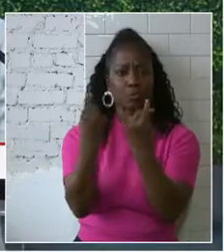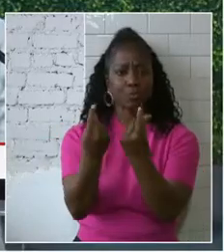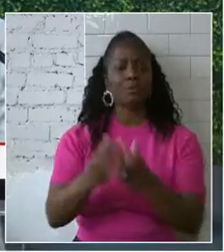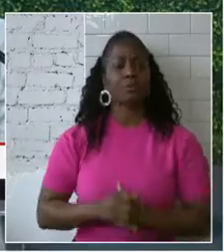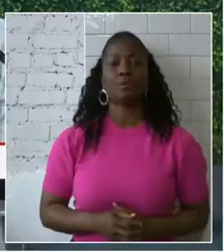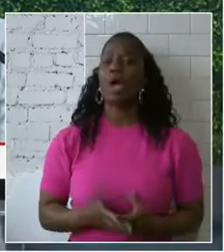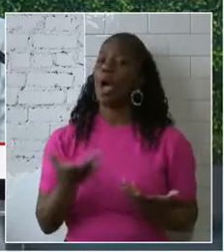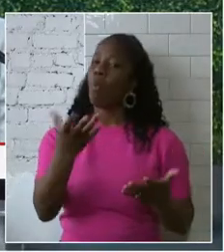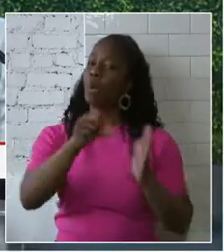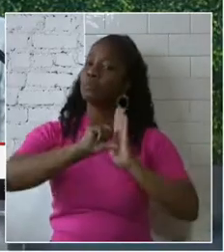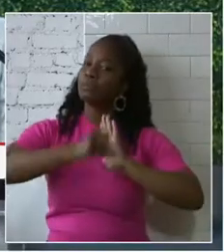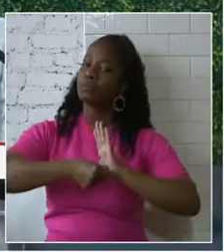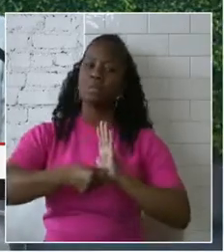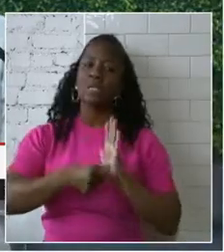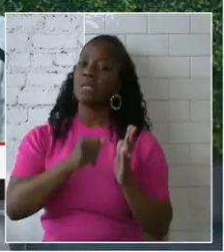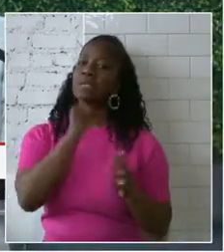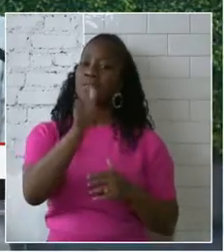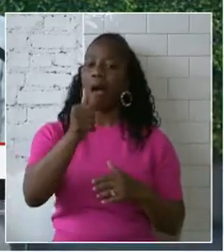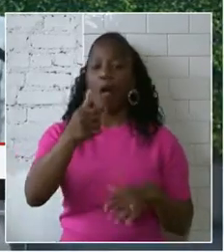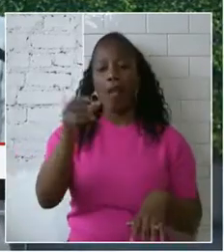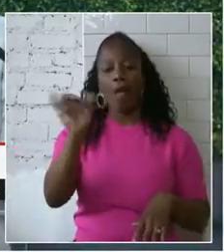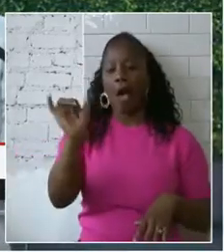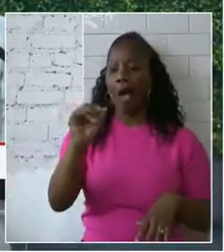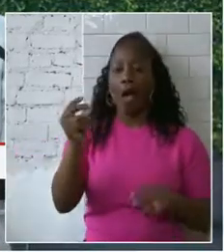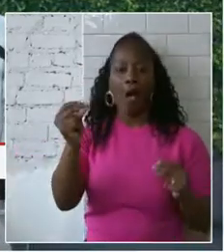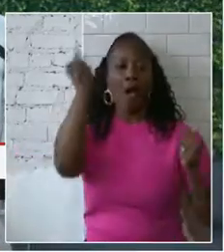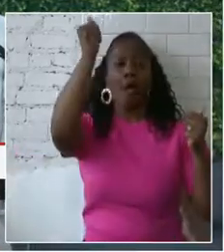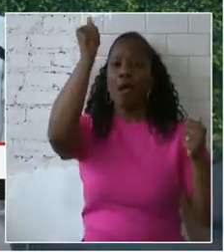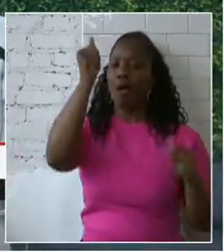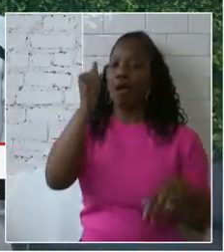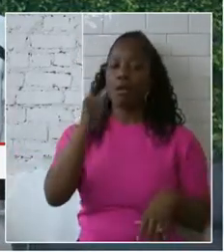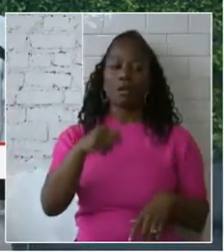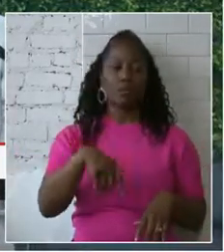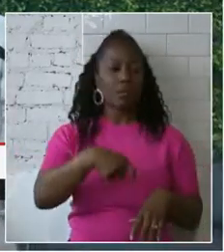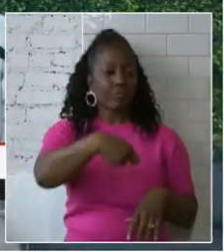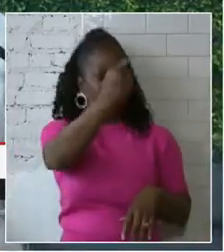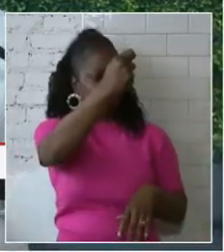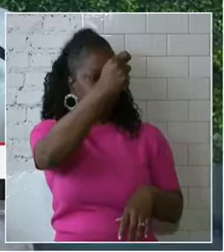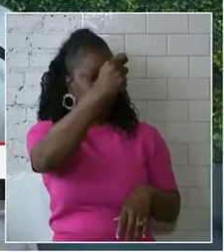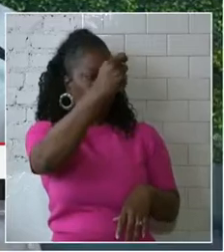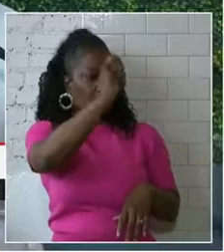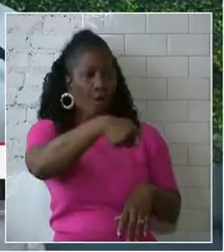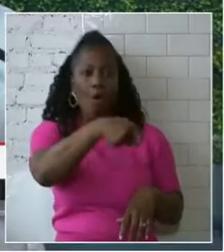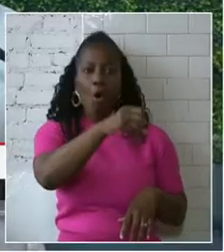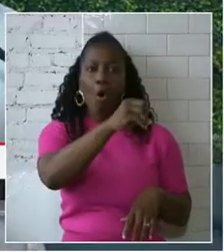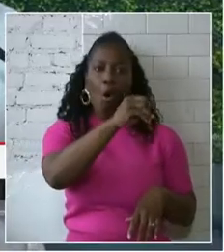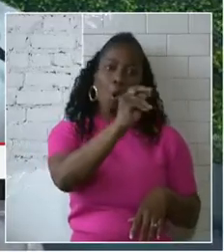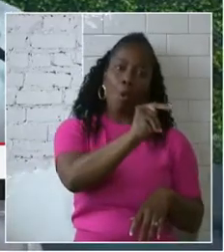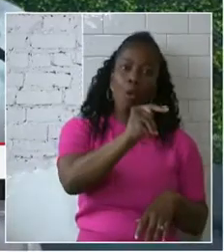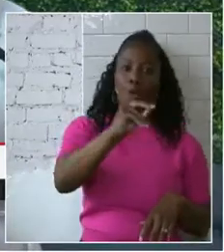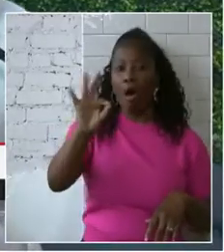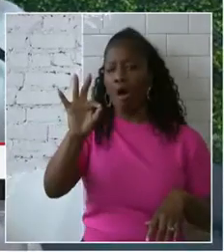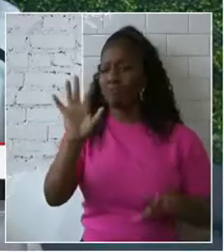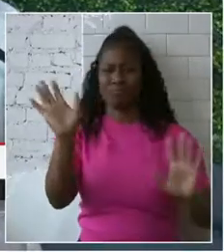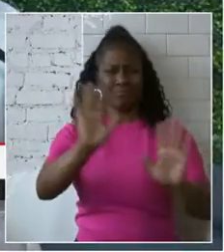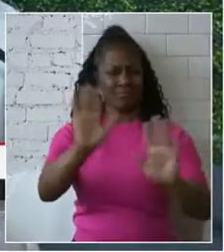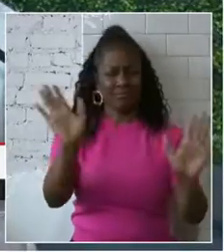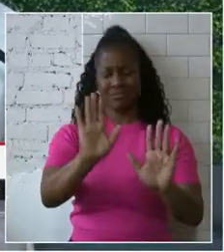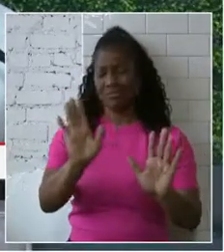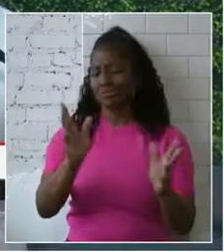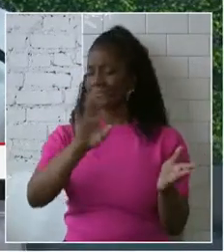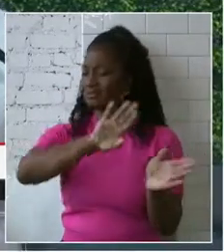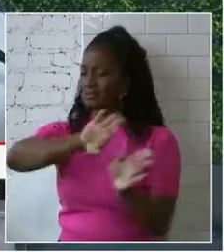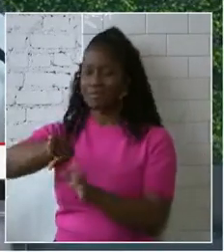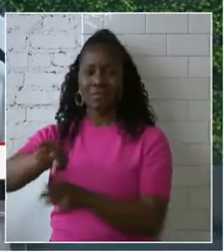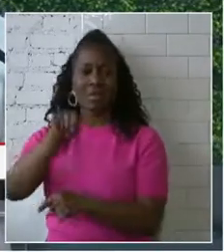that it's not turning on a light switch or turning off a light switch. That is a process that takes